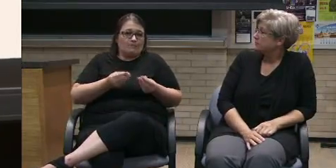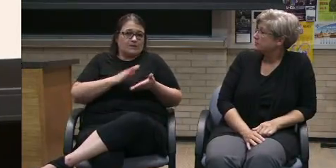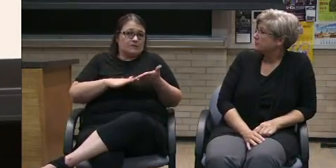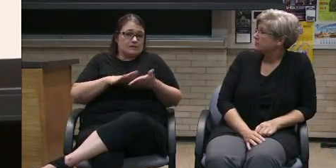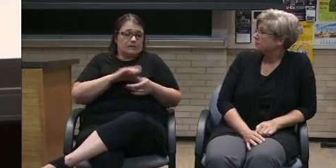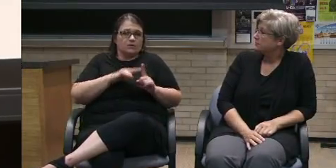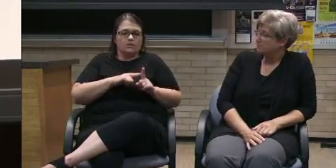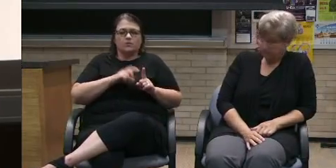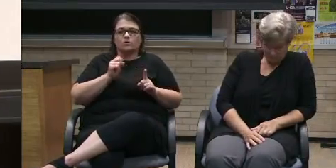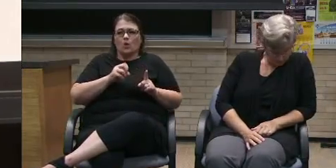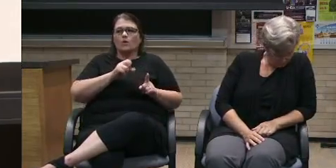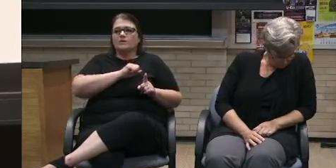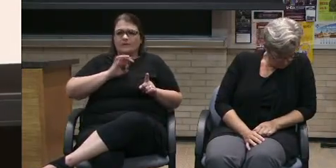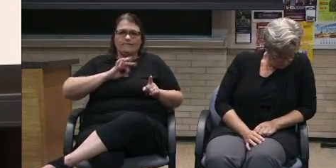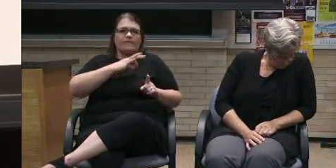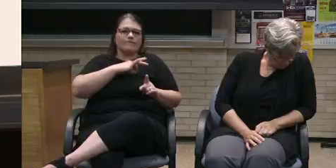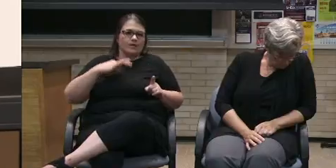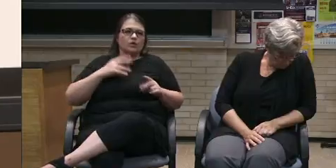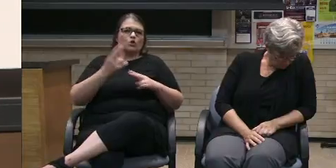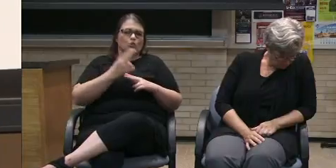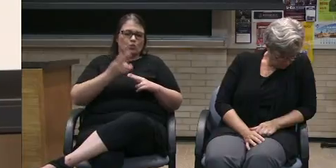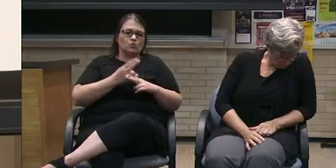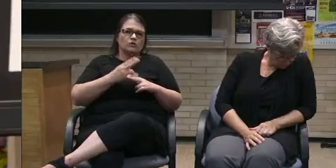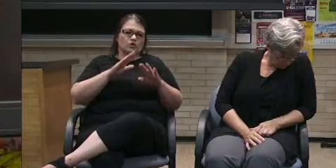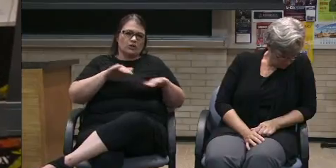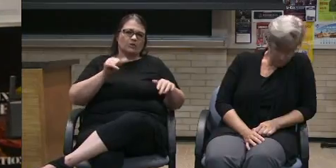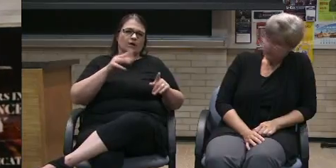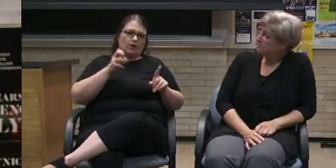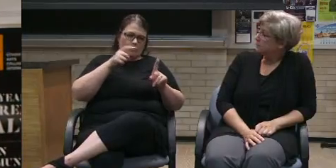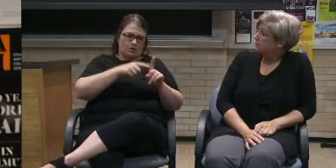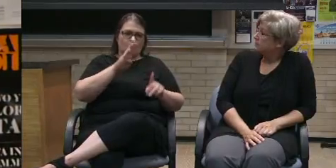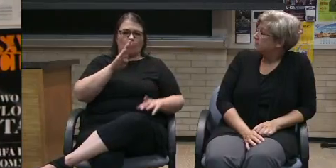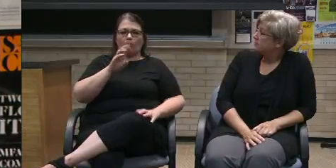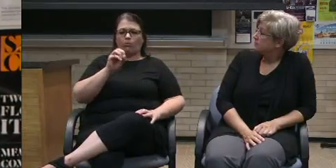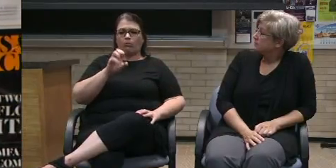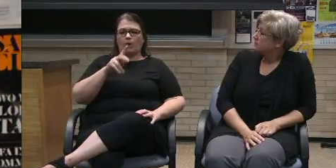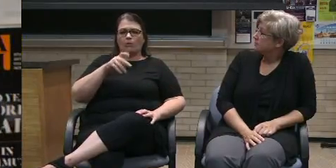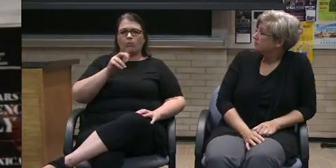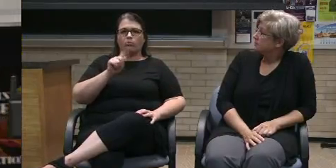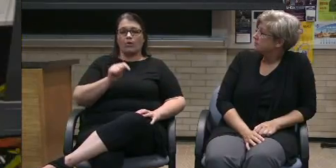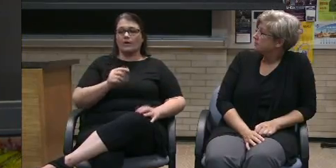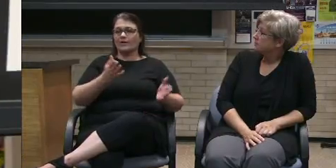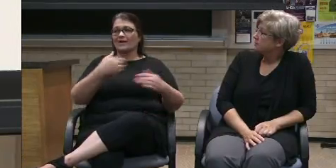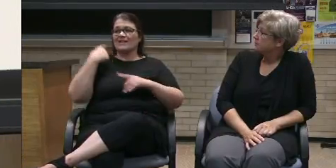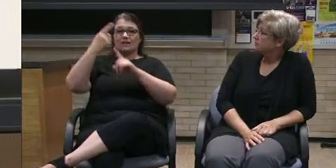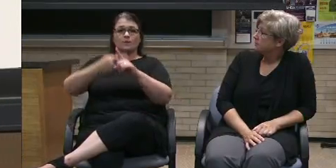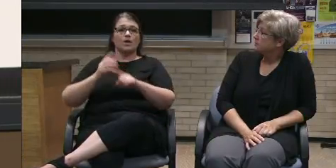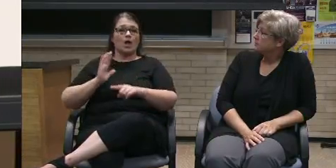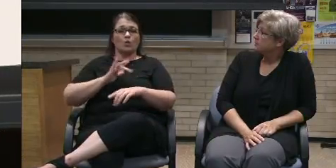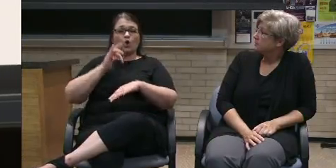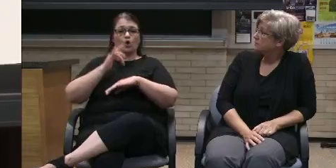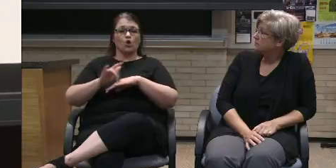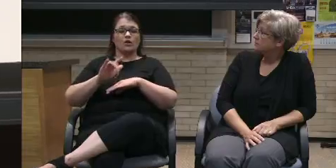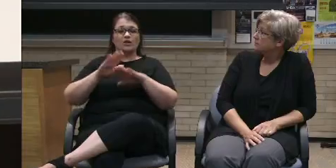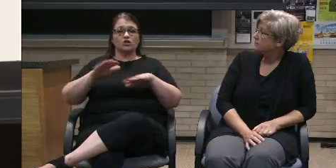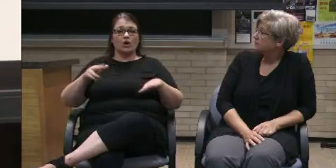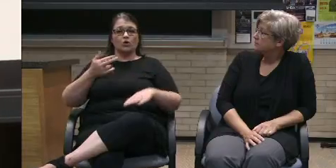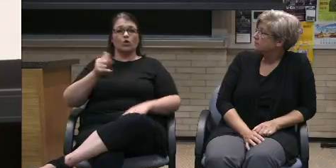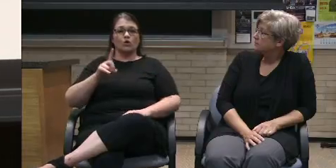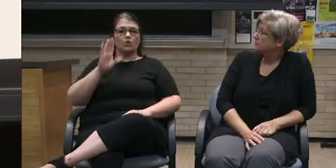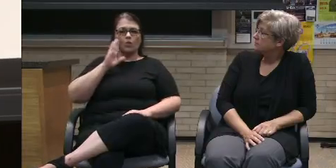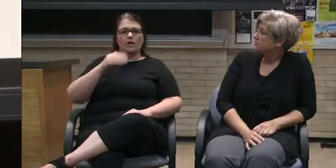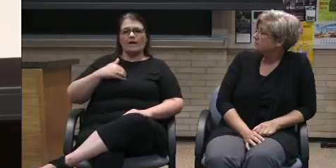faculty, staff, and students used campus childcare. Coming up next month, our early childhood program is going to have the trunk or treat in